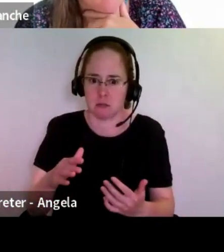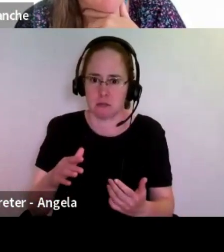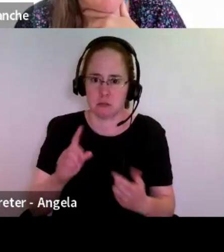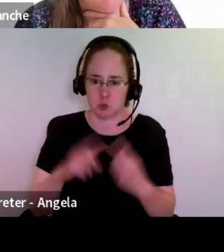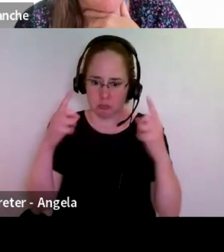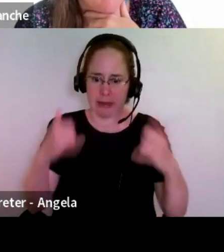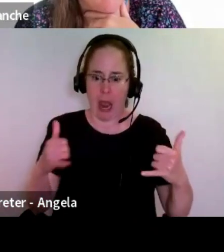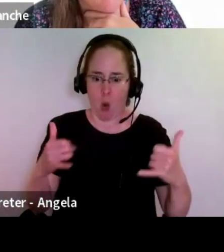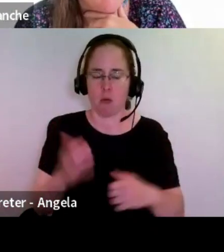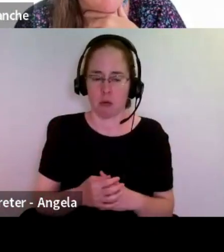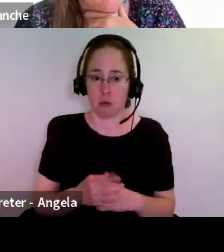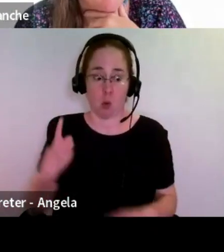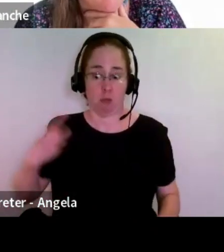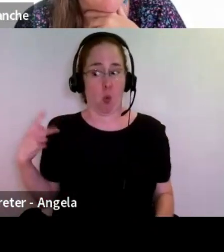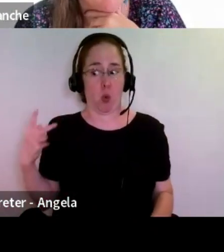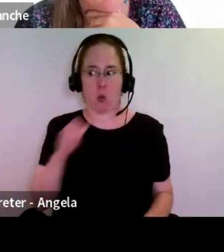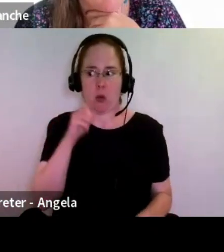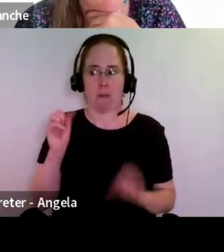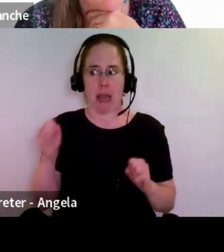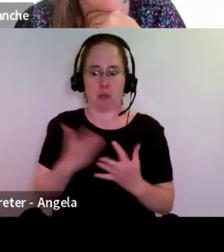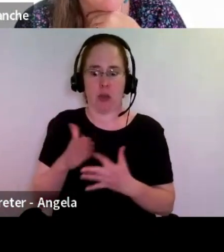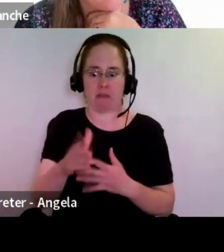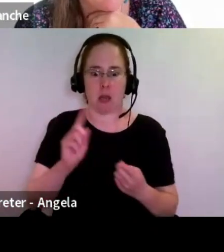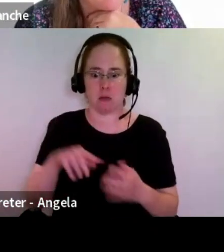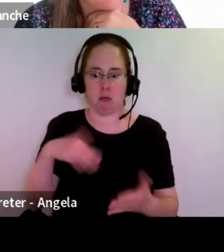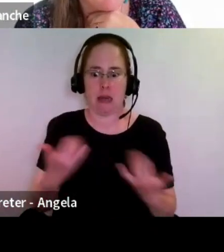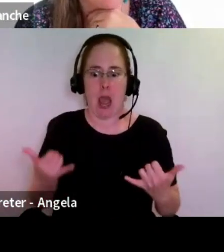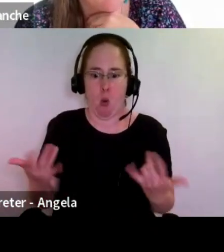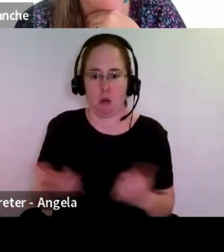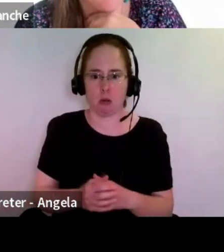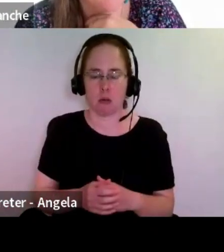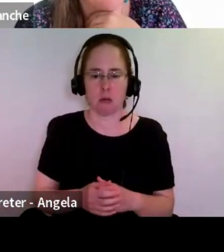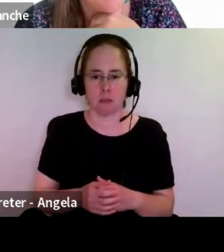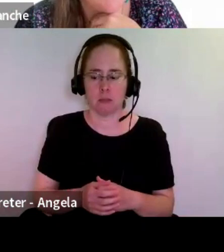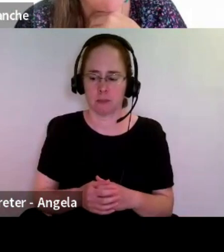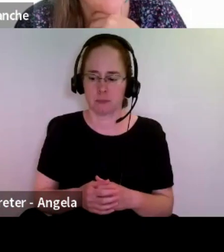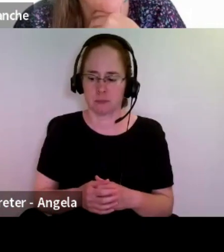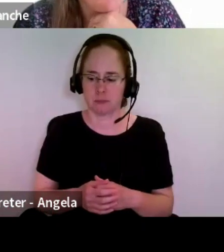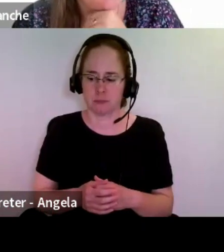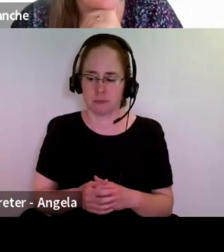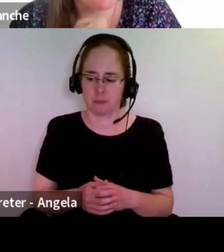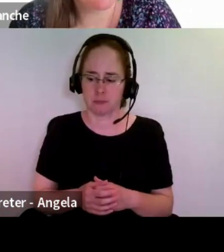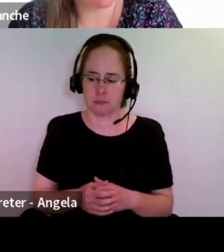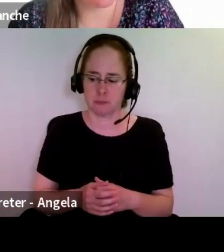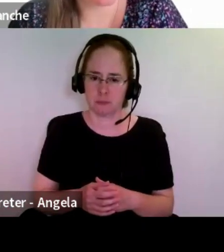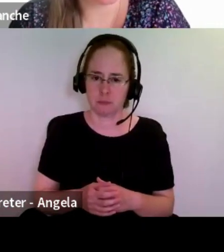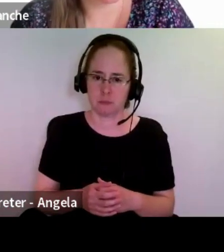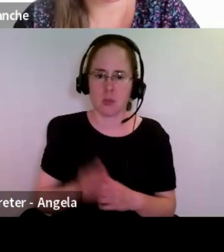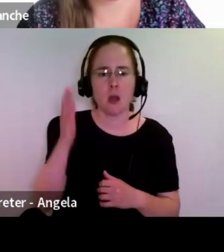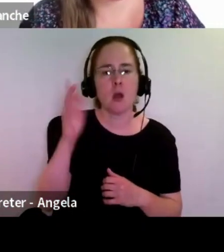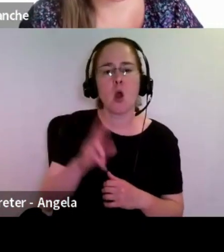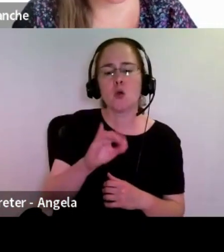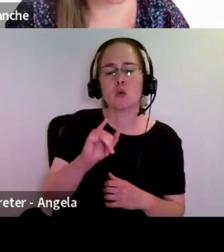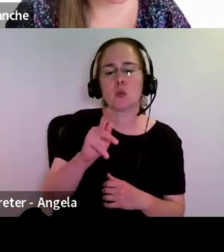now. We wouldn't have been able to navigate to the point we're at right now. Ricky, why is family peer support important to